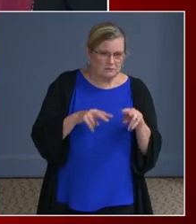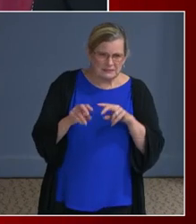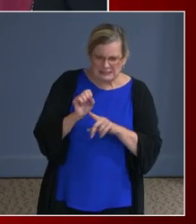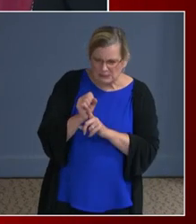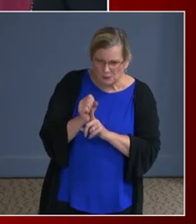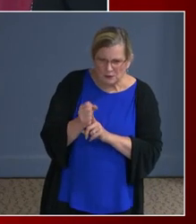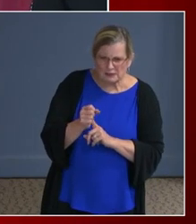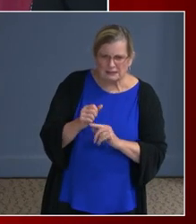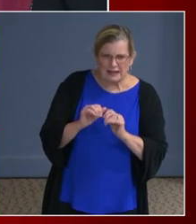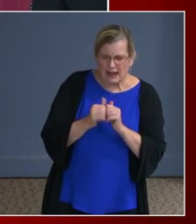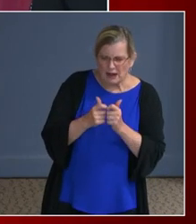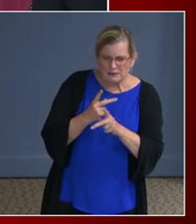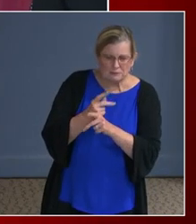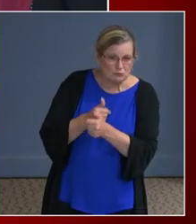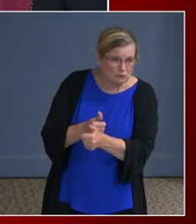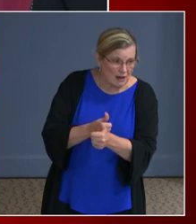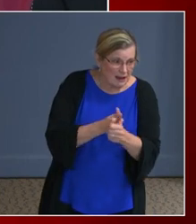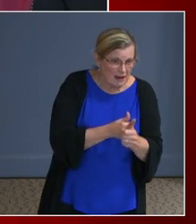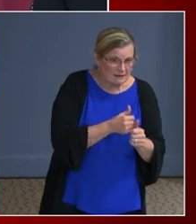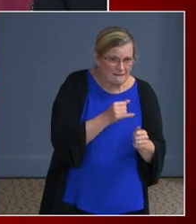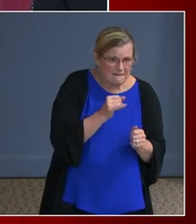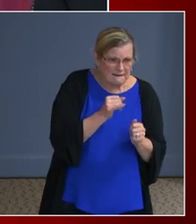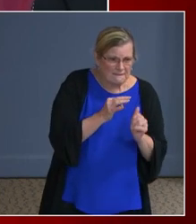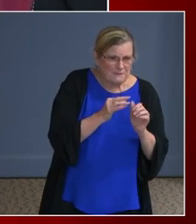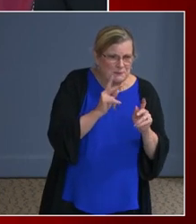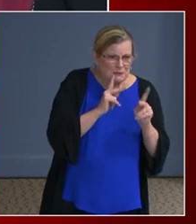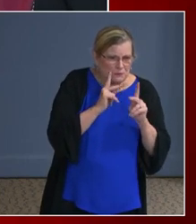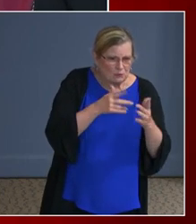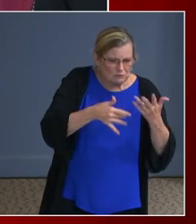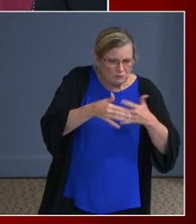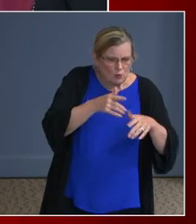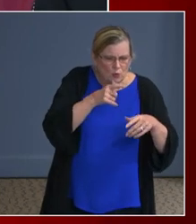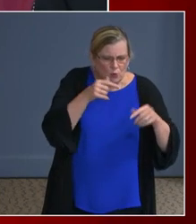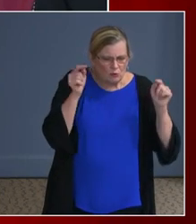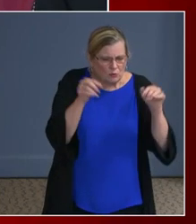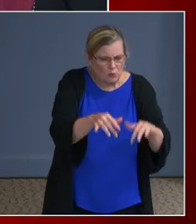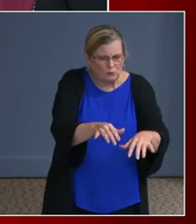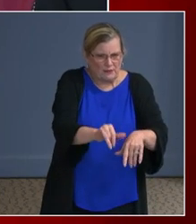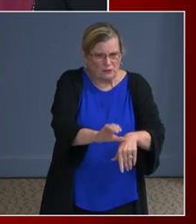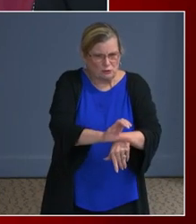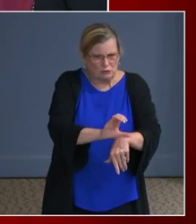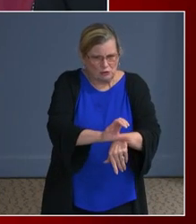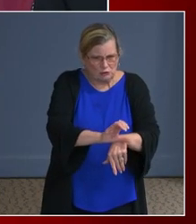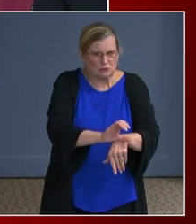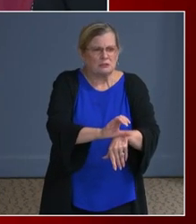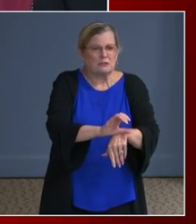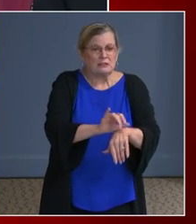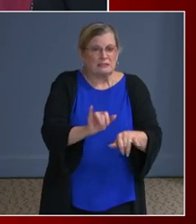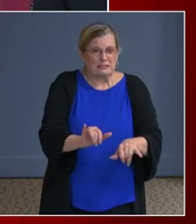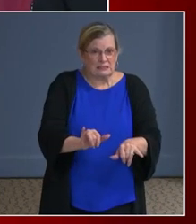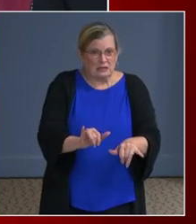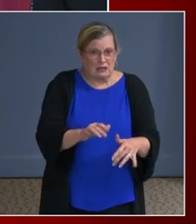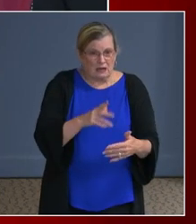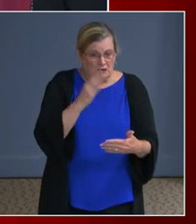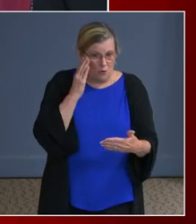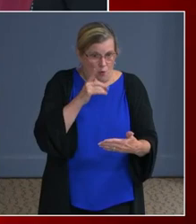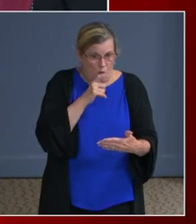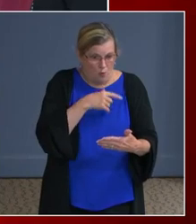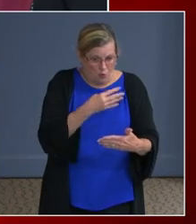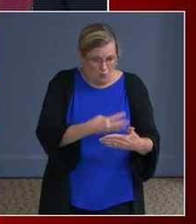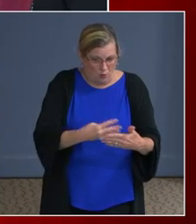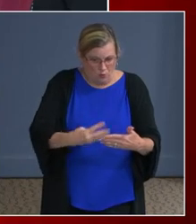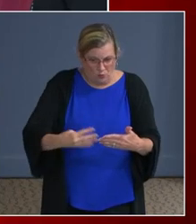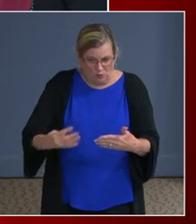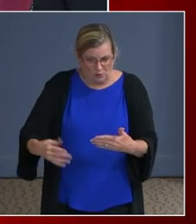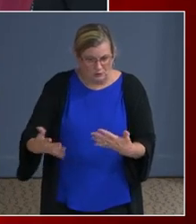quarantine, monitoring themselves for symptoms, and some will continue to present for testing, and we will continue to follow that